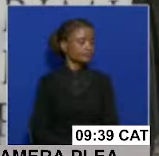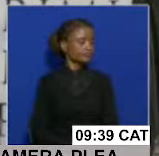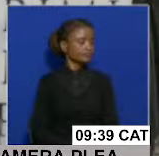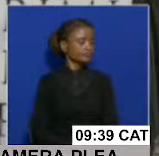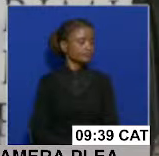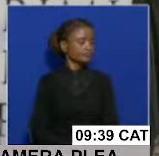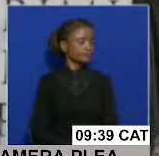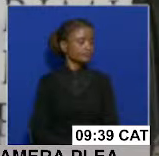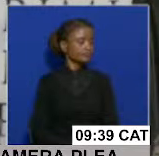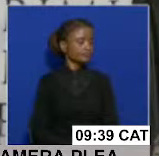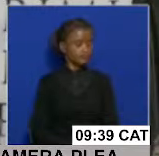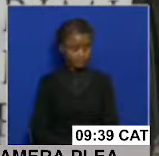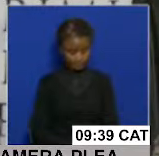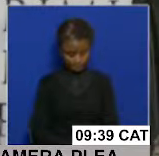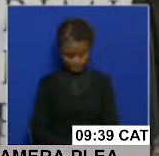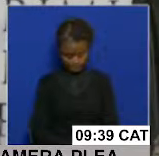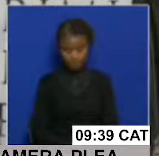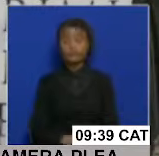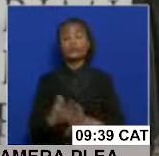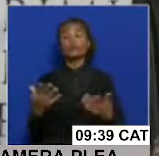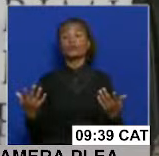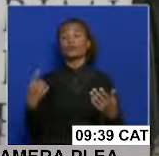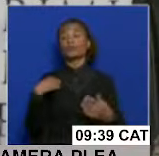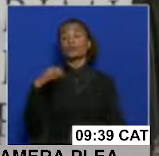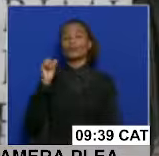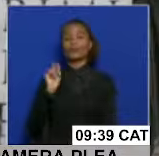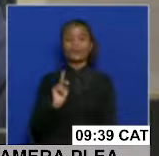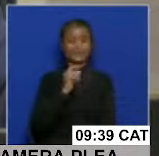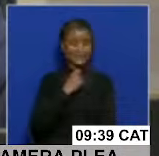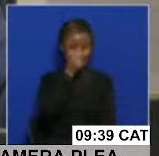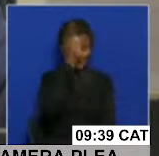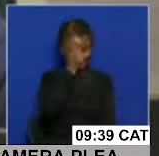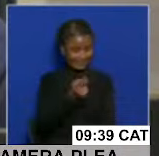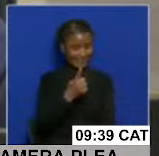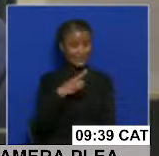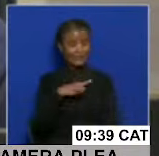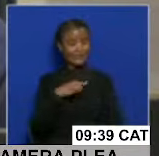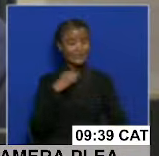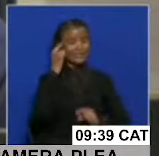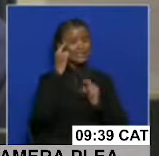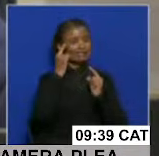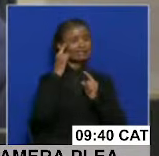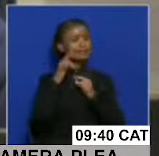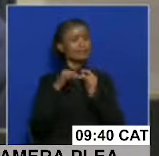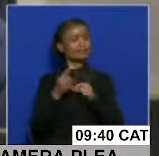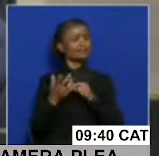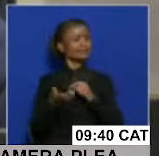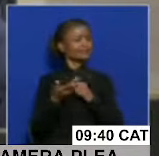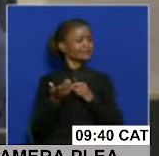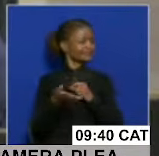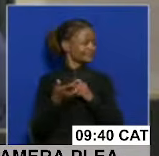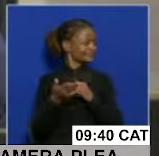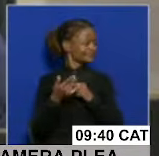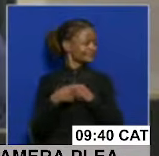Oh, I understand. I'm thinking about all these pronouns,